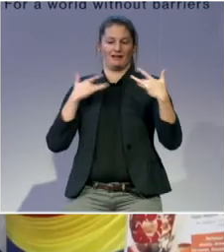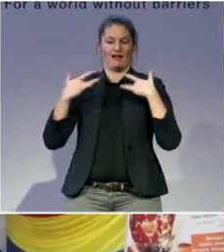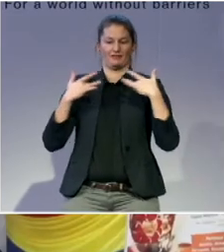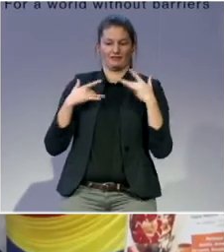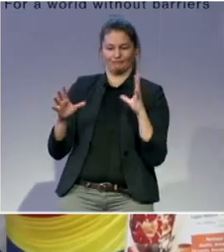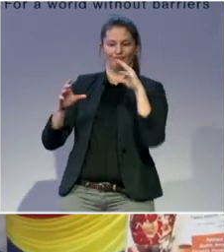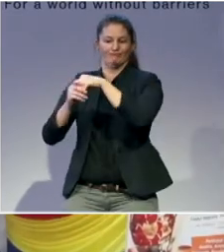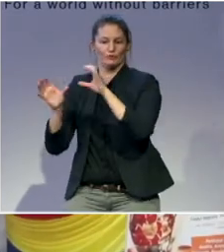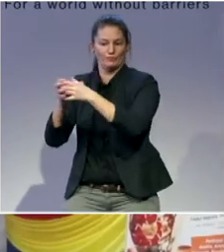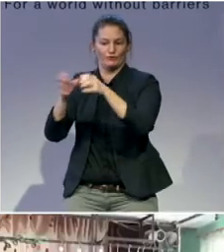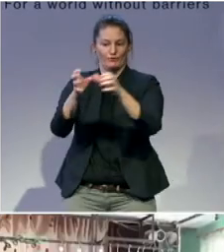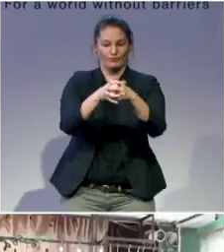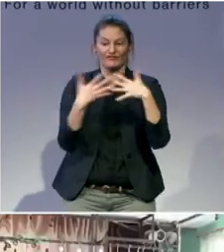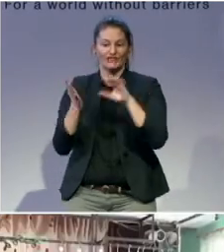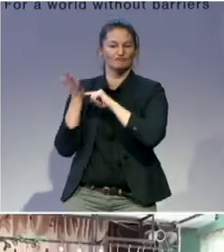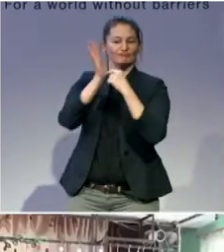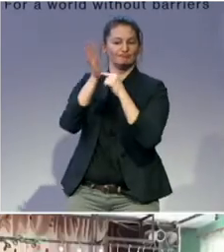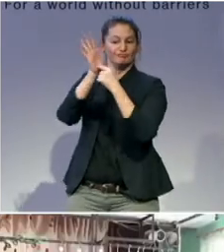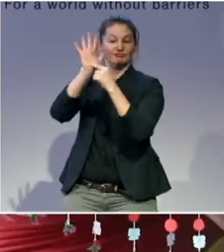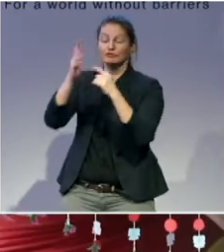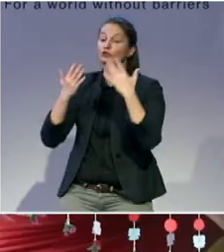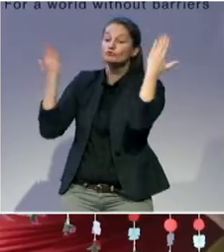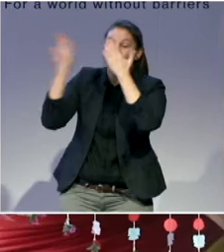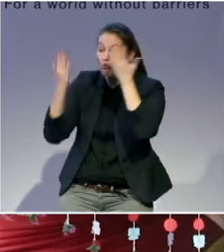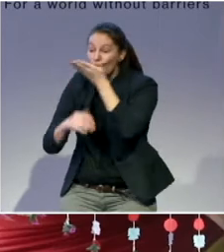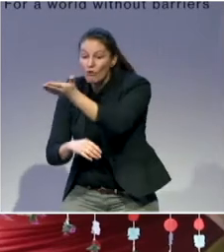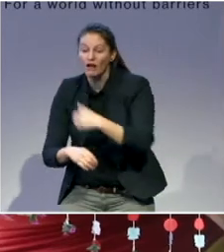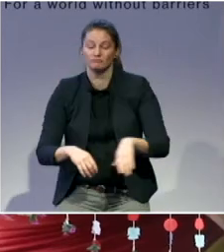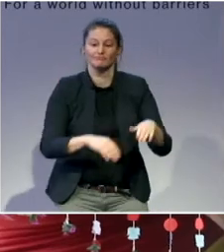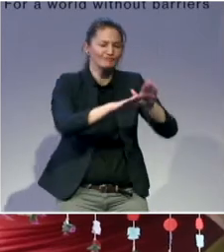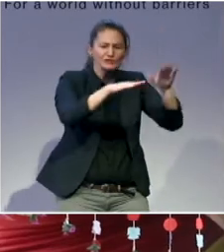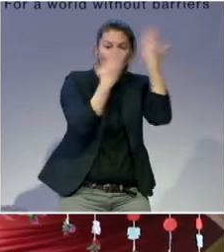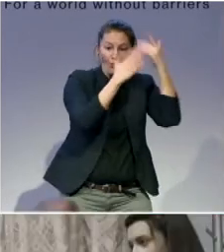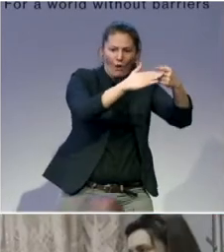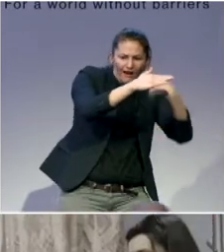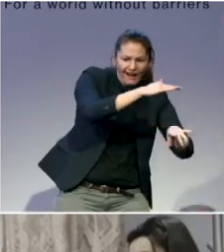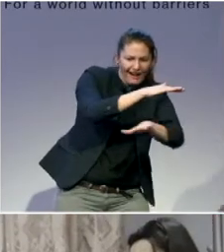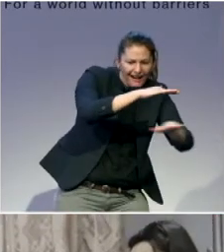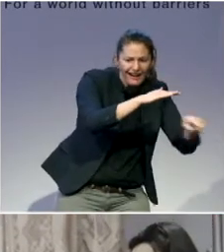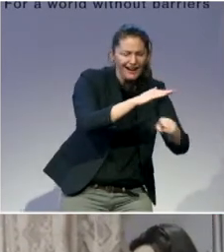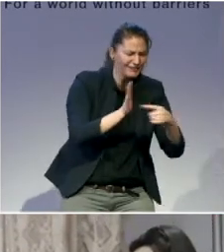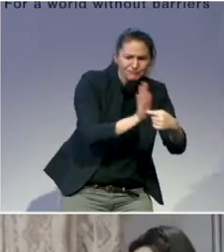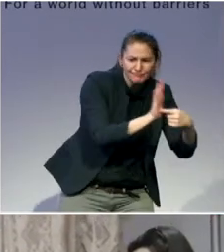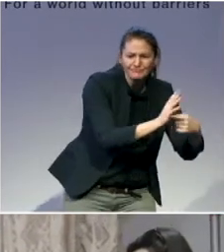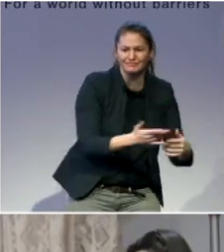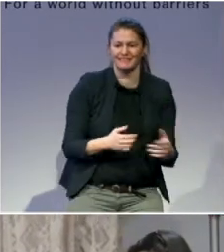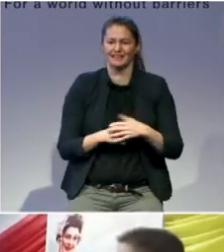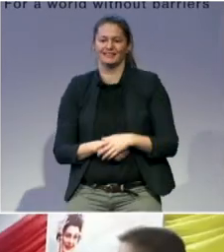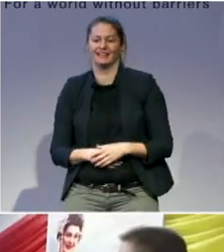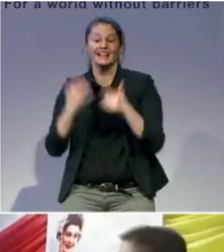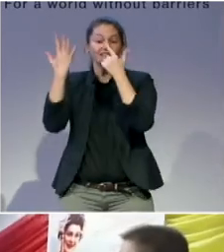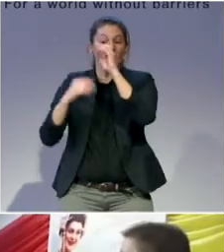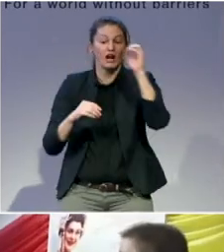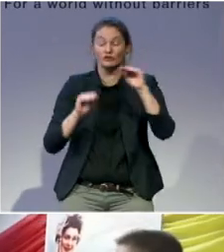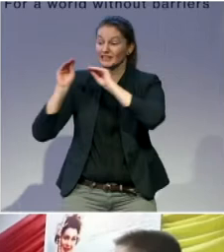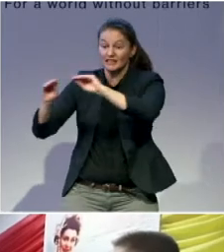5,000 students and 700 teachers have been involved. As a result, schools have lower levels of discrimination and